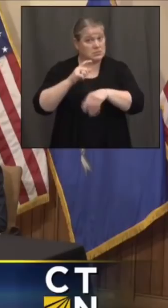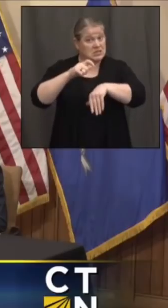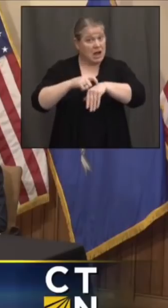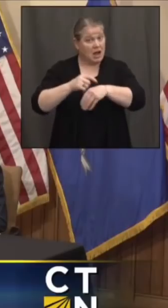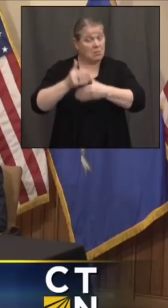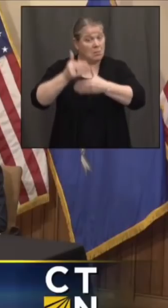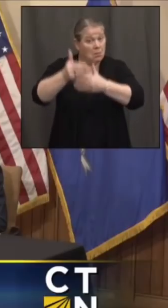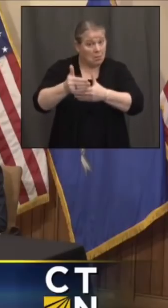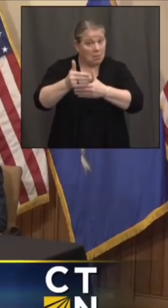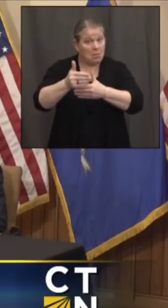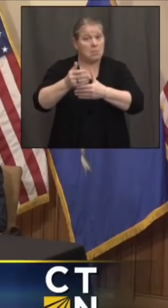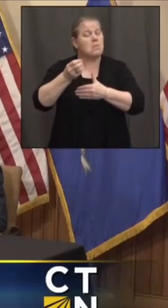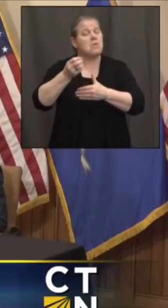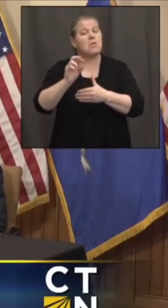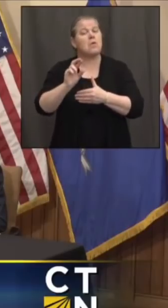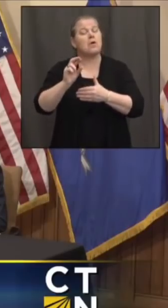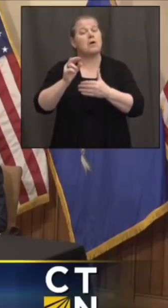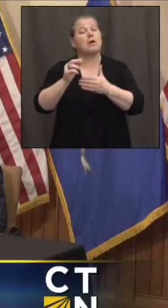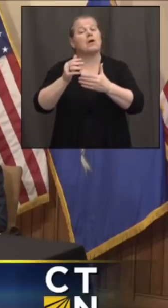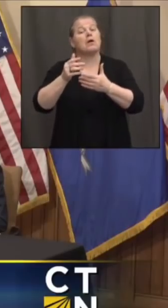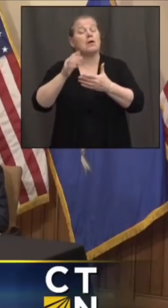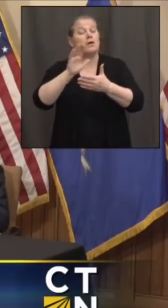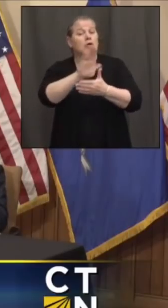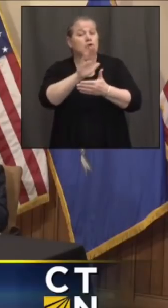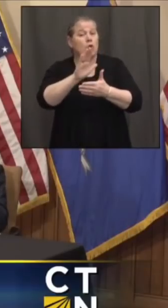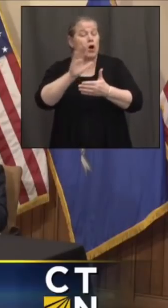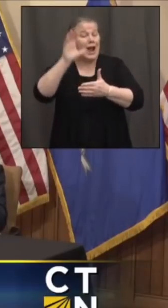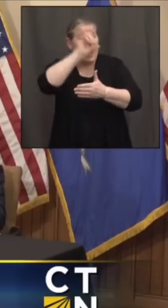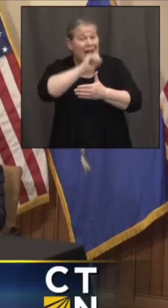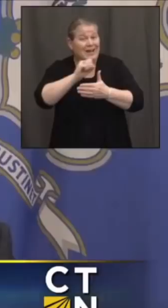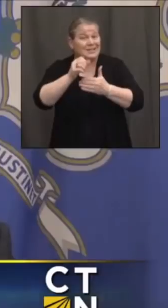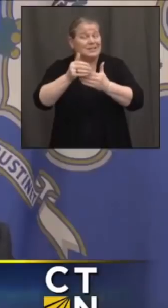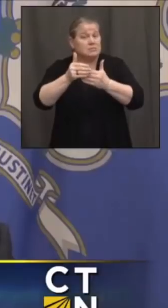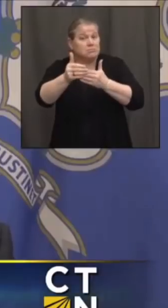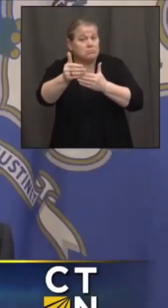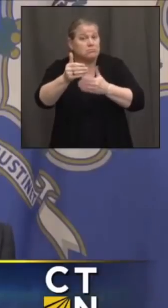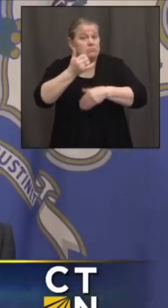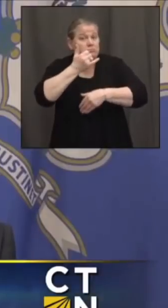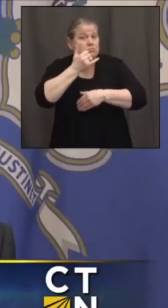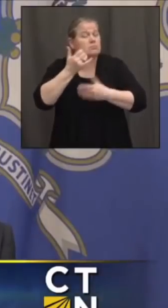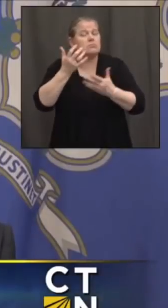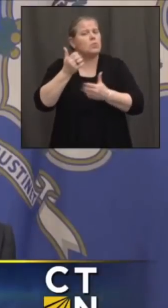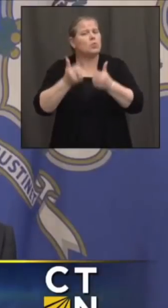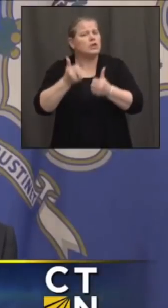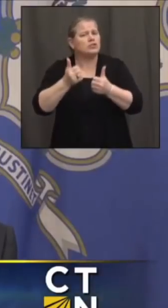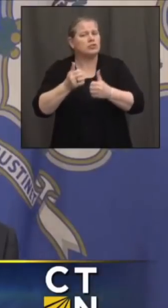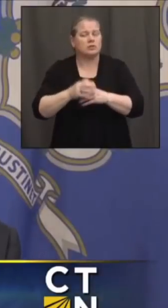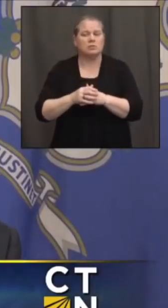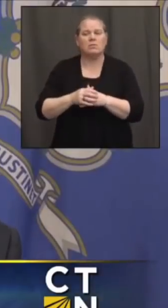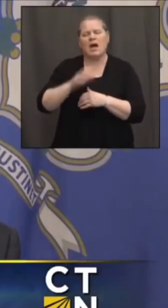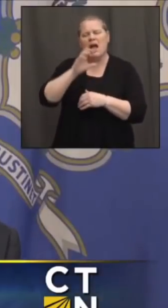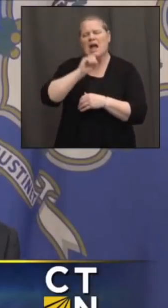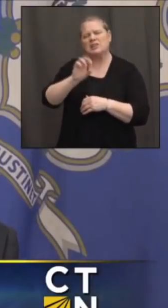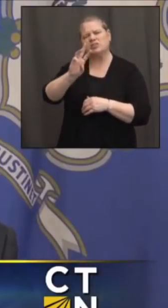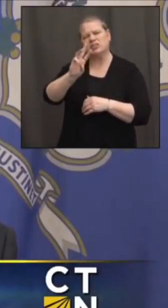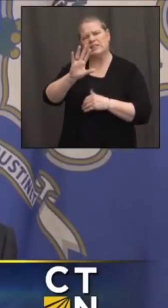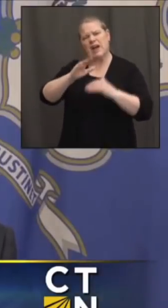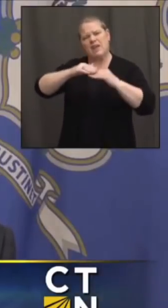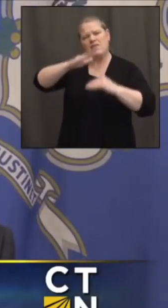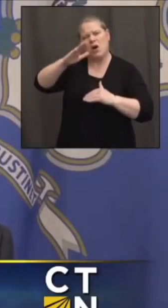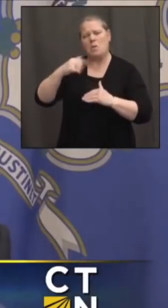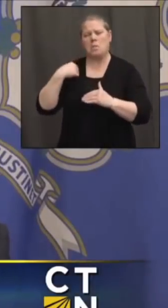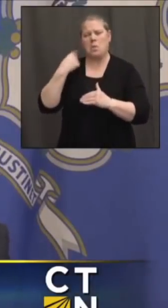can start to make their reservations? Yeah, we had always thought 65 and above was going to be towards the end of this month, the